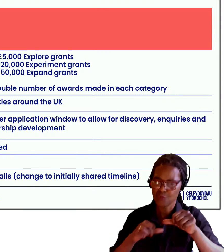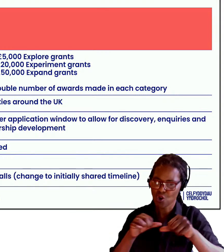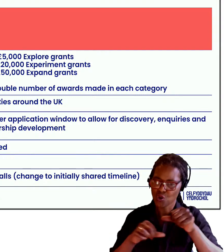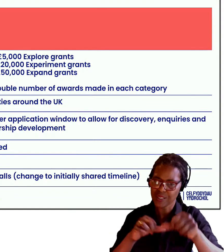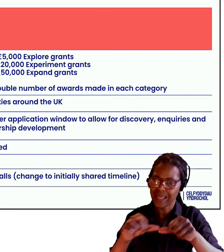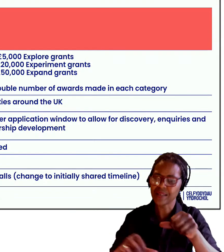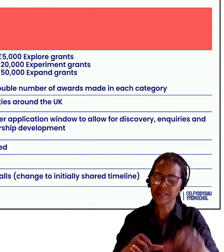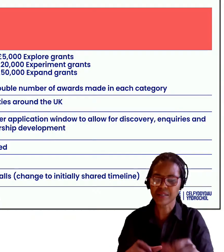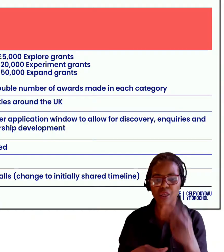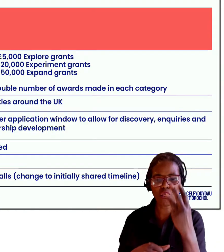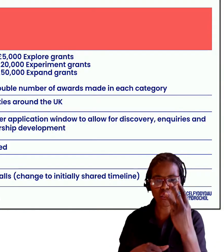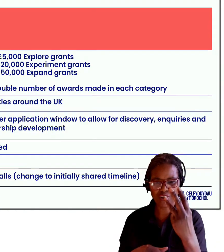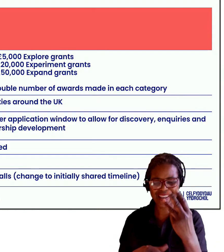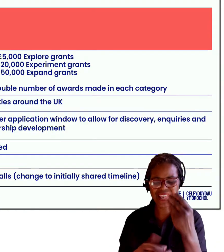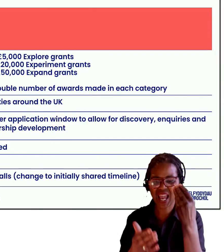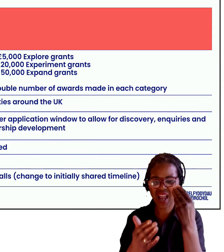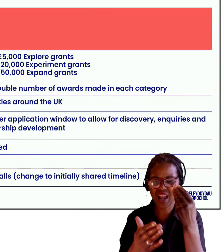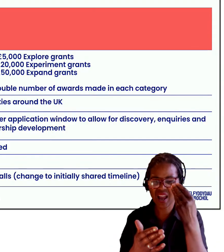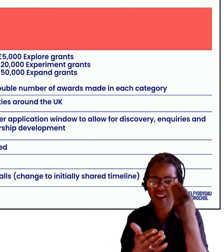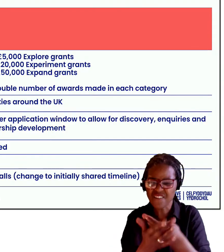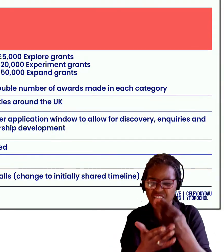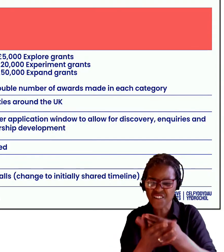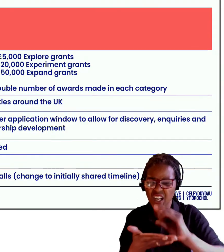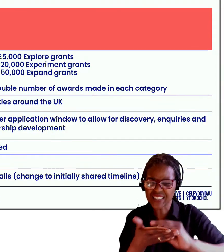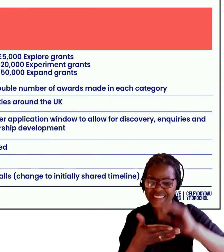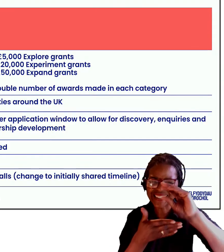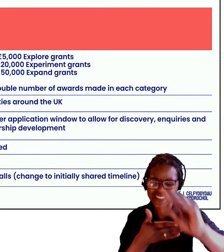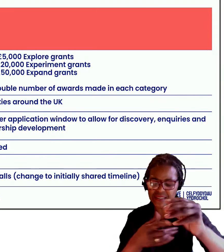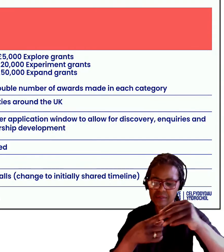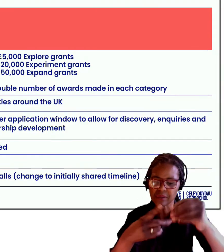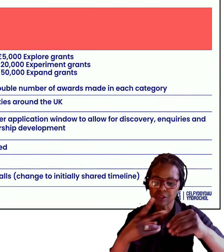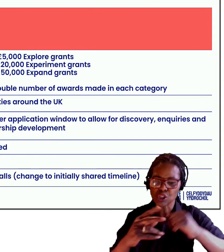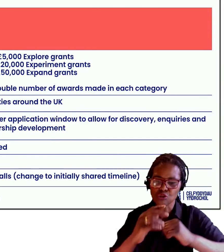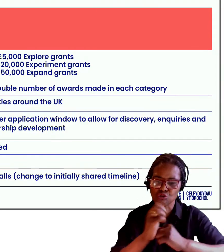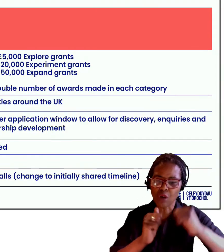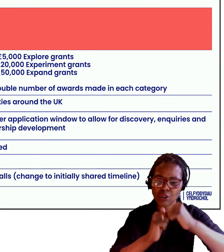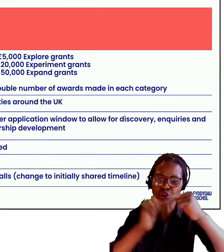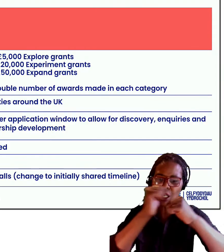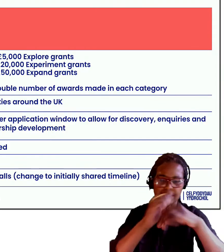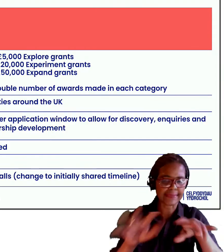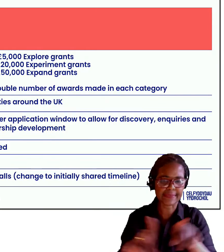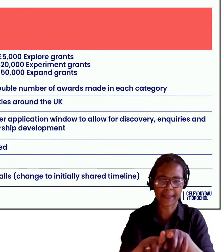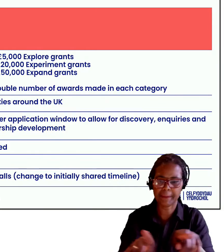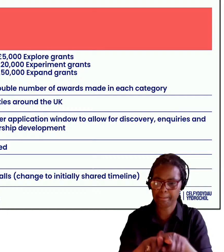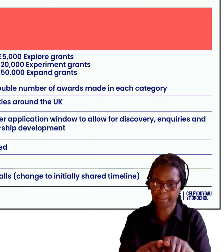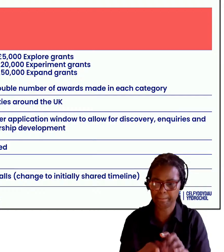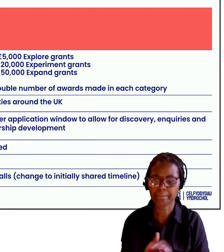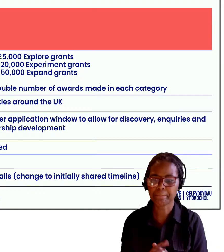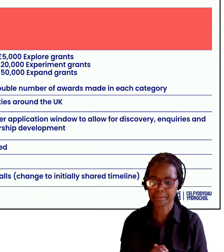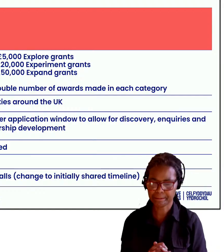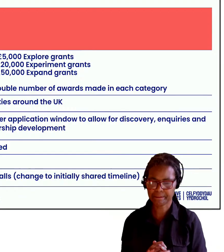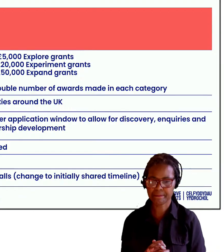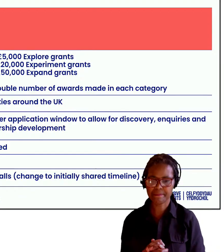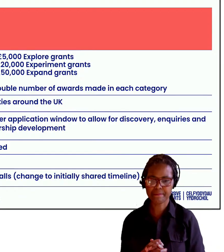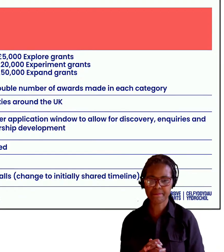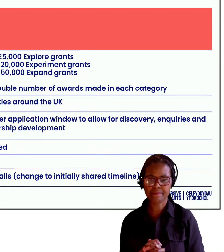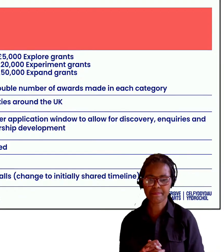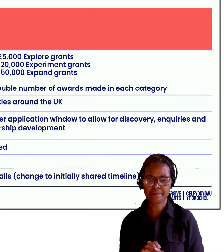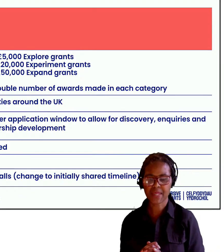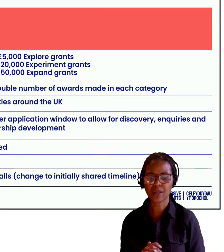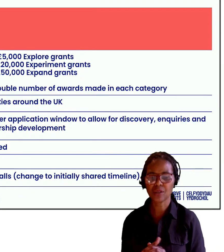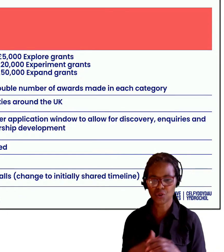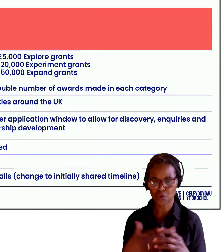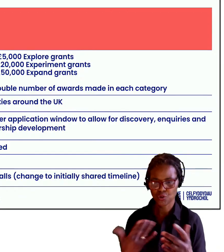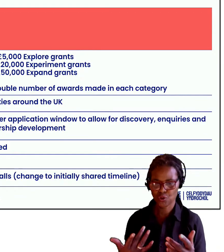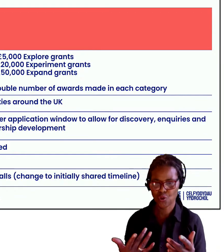funding strands, has remained the same. The response to that from artists seemed to that it was meeting, artists where they were in terms